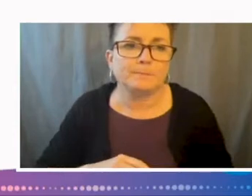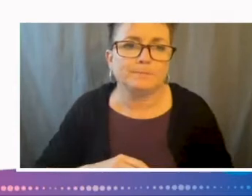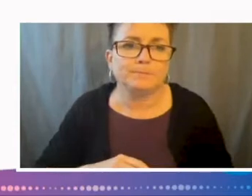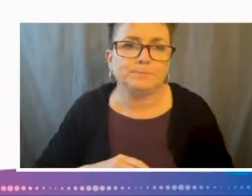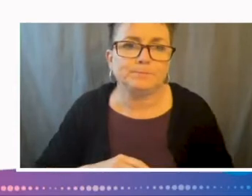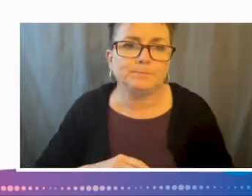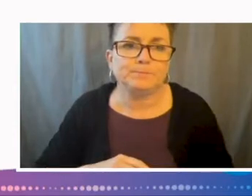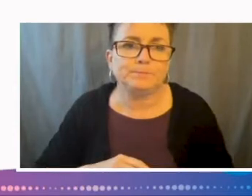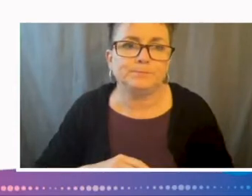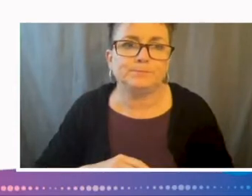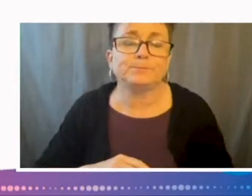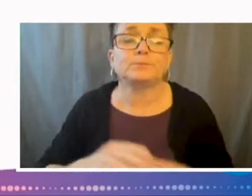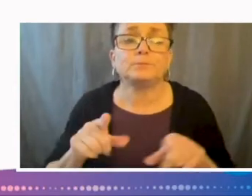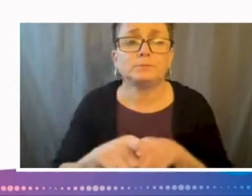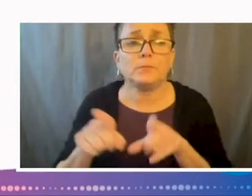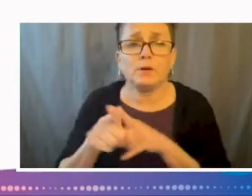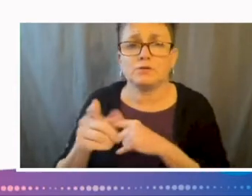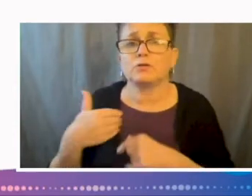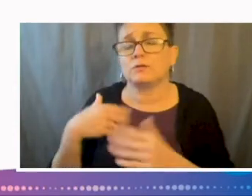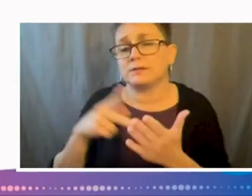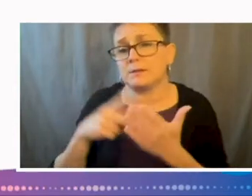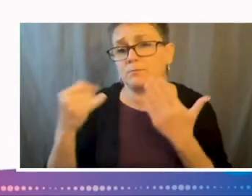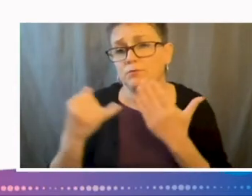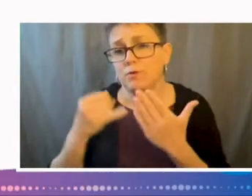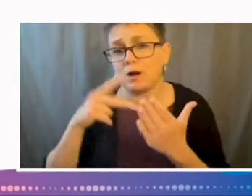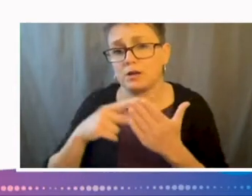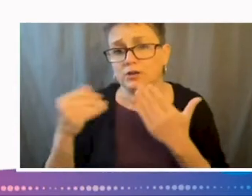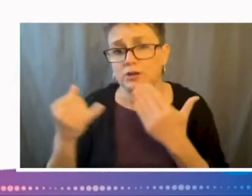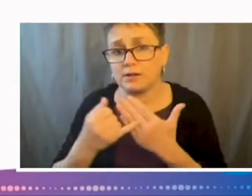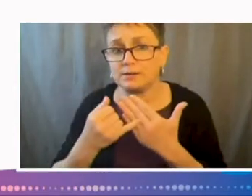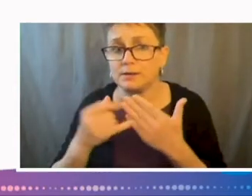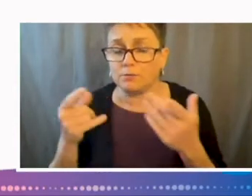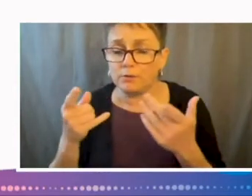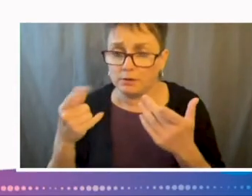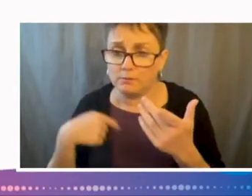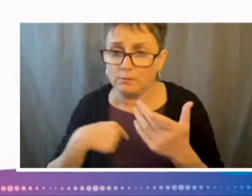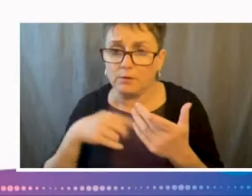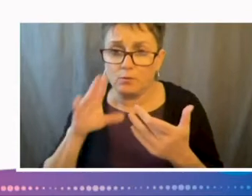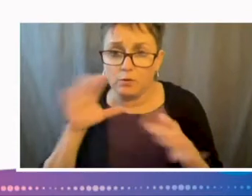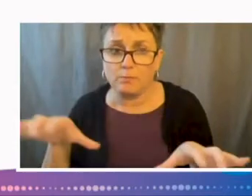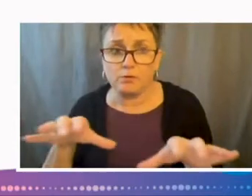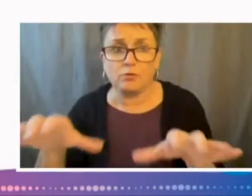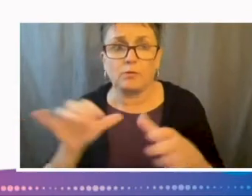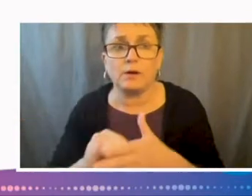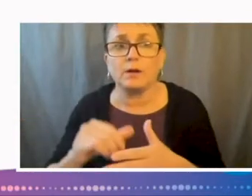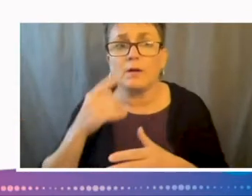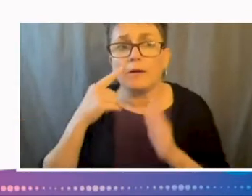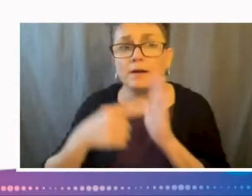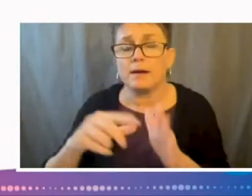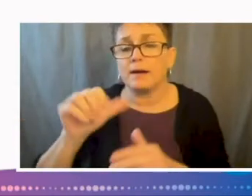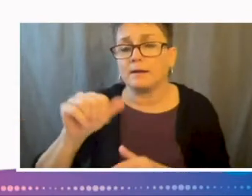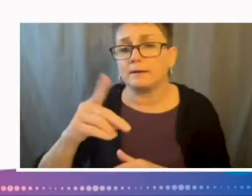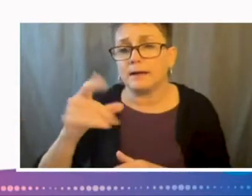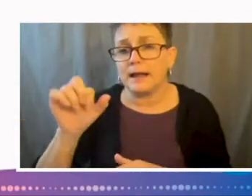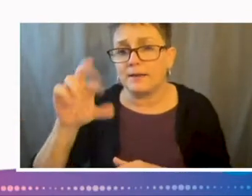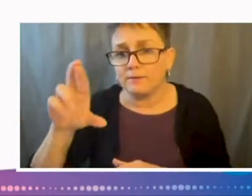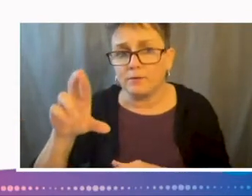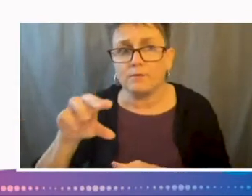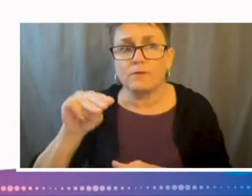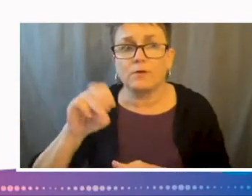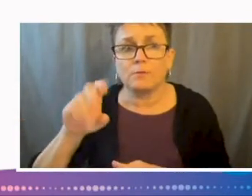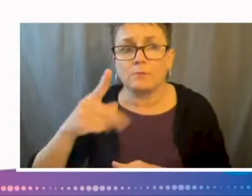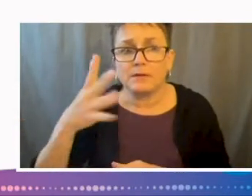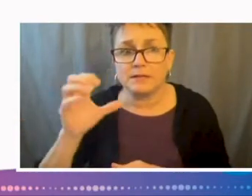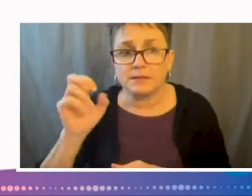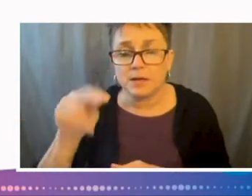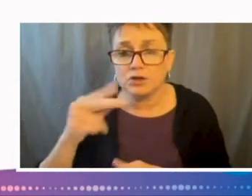In addition, we have some projects that we are advancing as well, including Andover Station. We're starting to look at Metuchen in terms of study, as